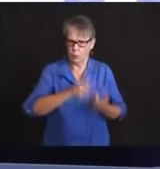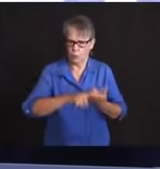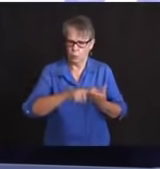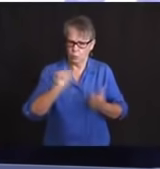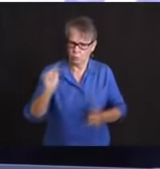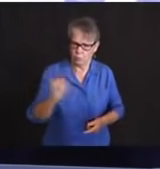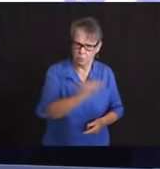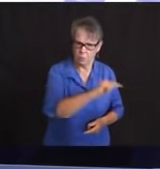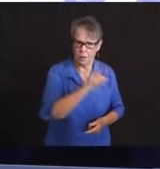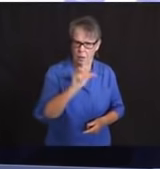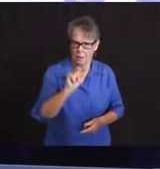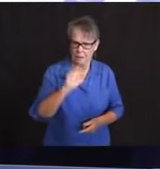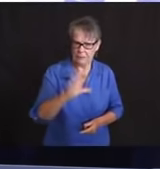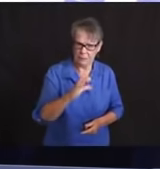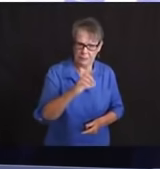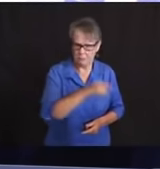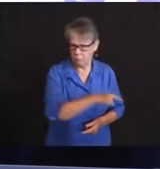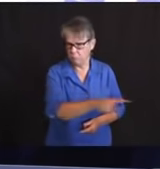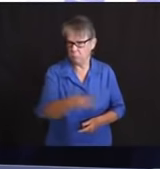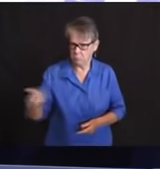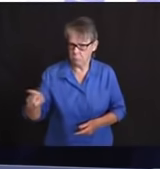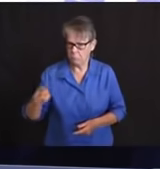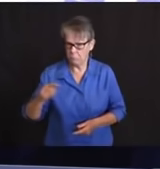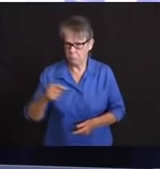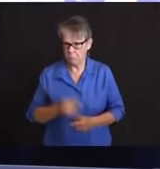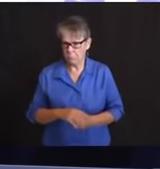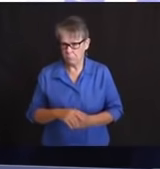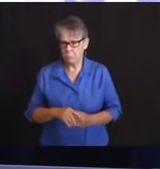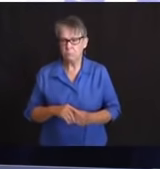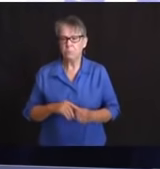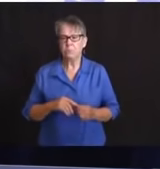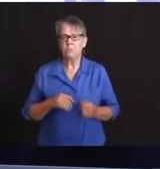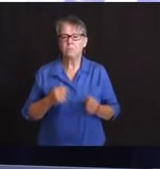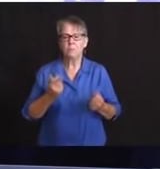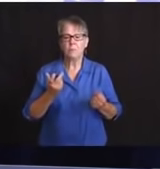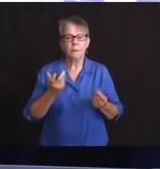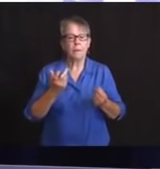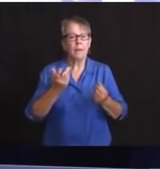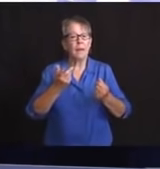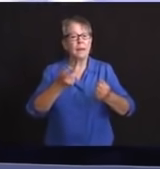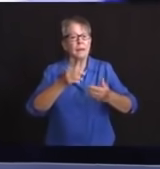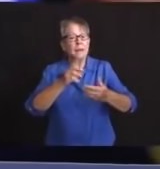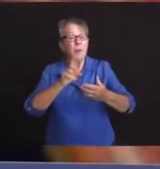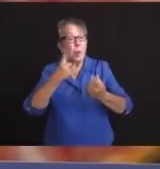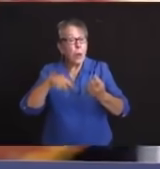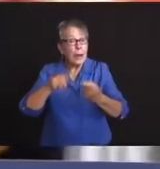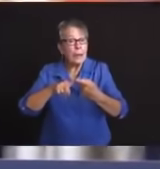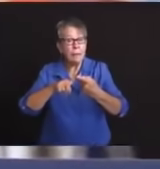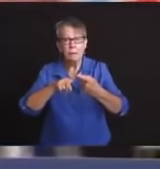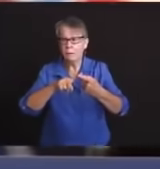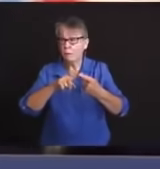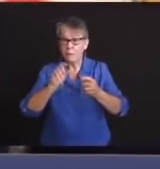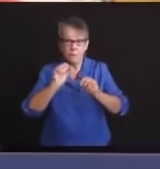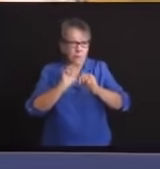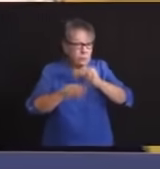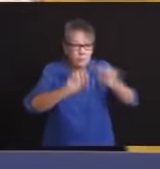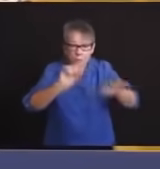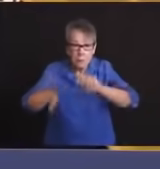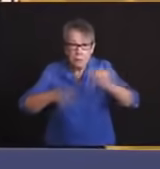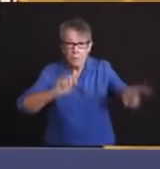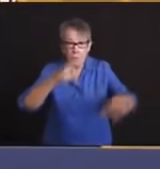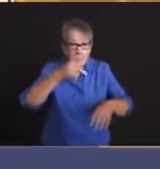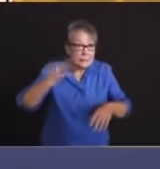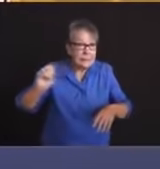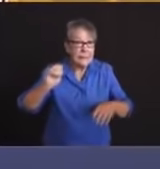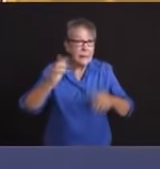the equipment. When they're actually going to receive it, I don't know. Yeah, I think this is also the second bucket that they also